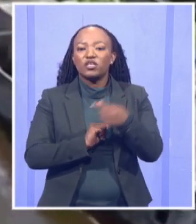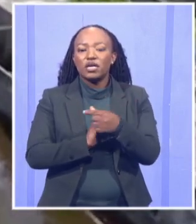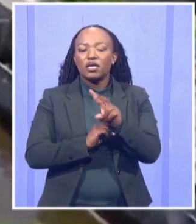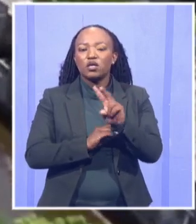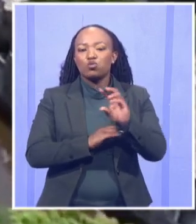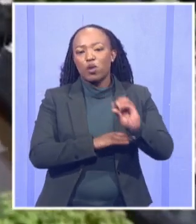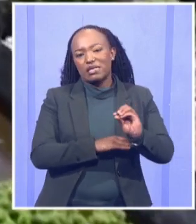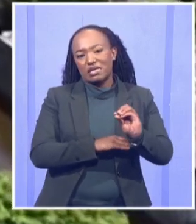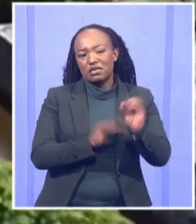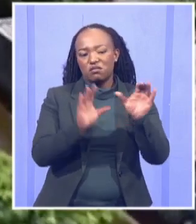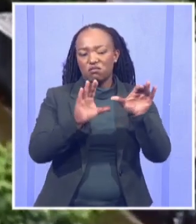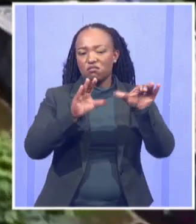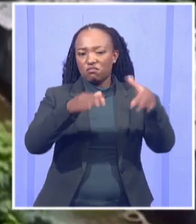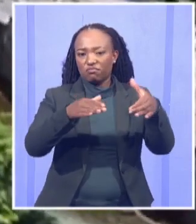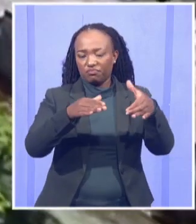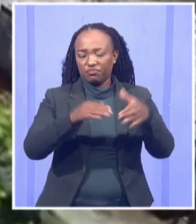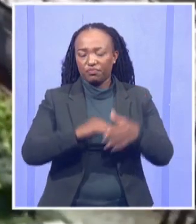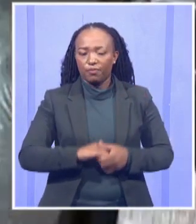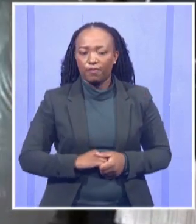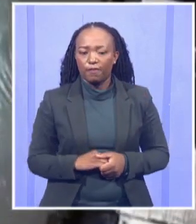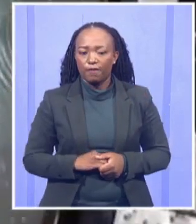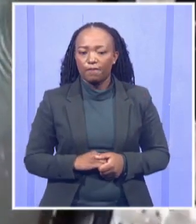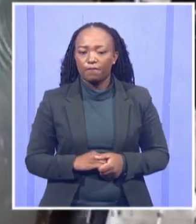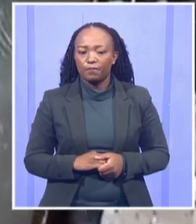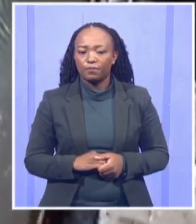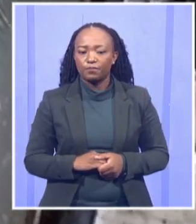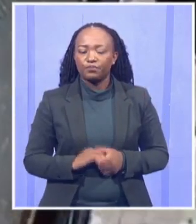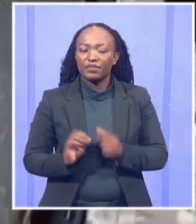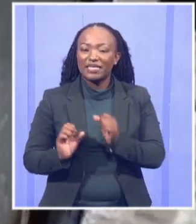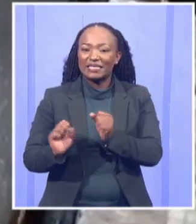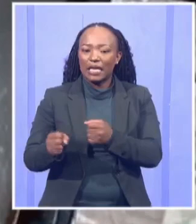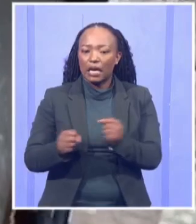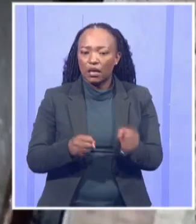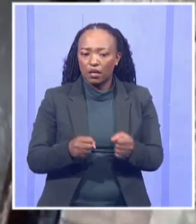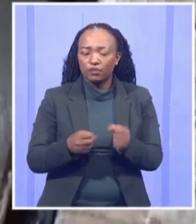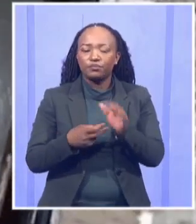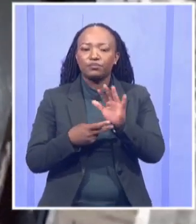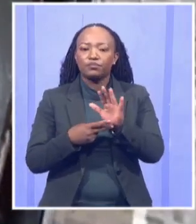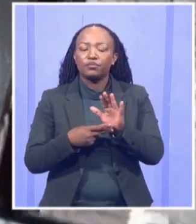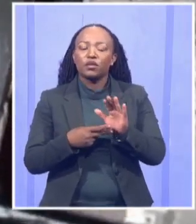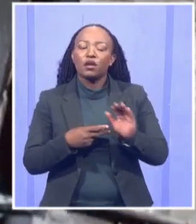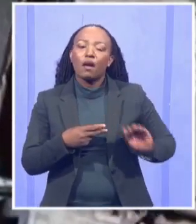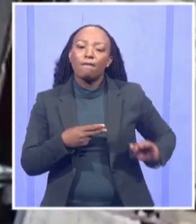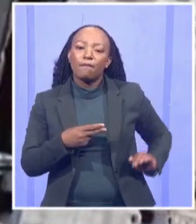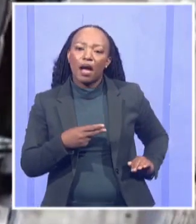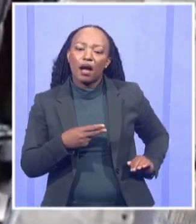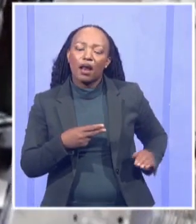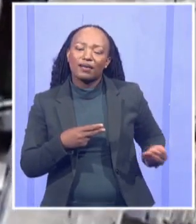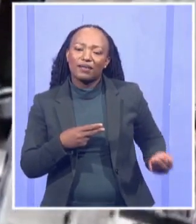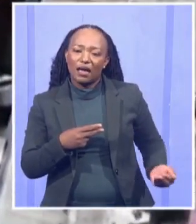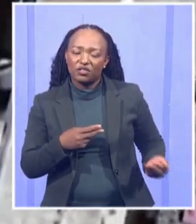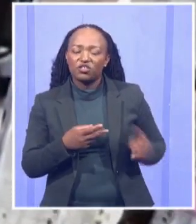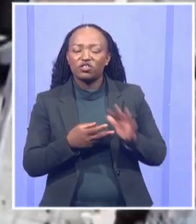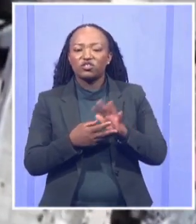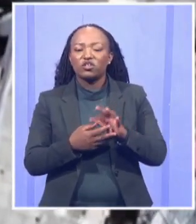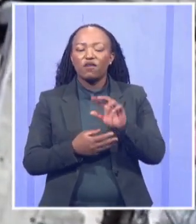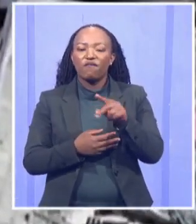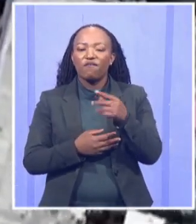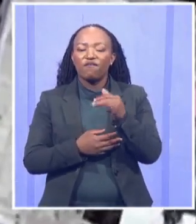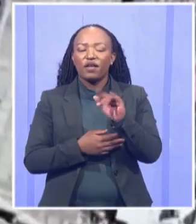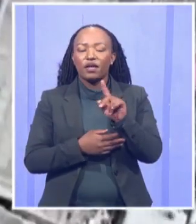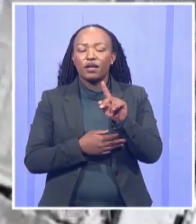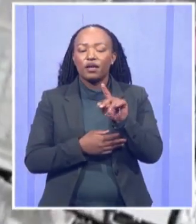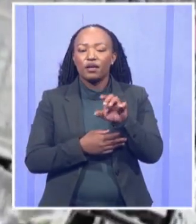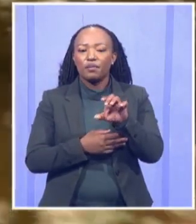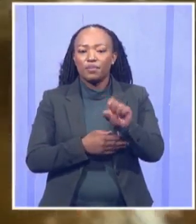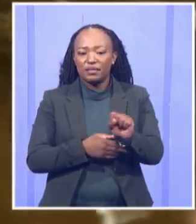climate-vulnerable economies. Senegal, Bangladesh, Pakistan and the Philippines are also amongst the initial recipients